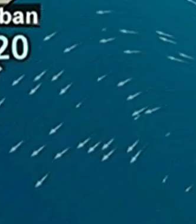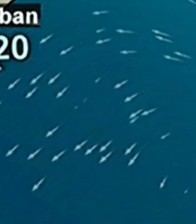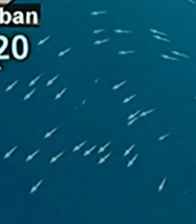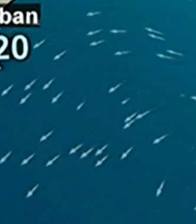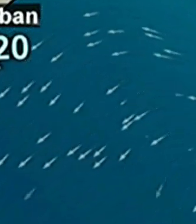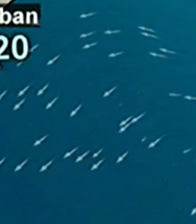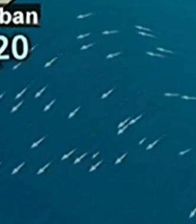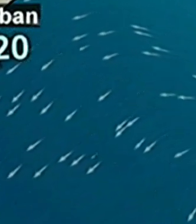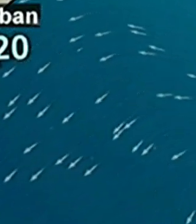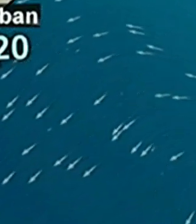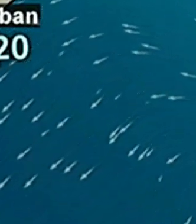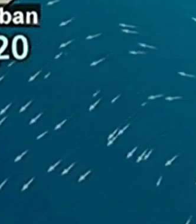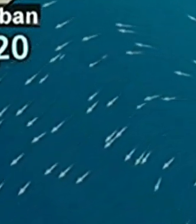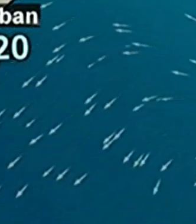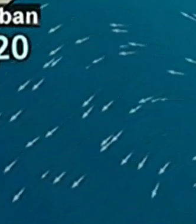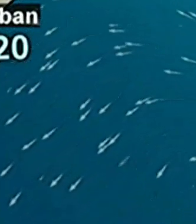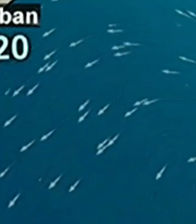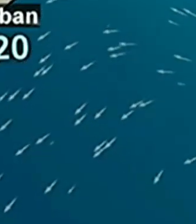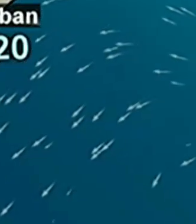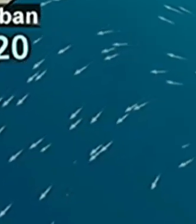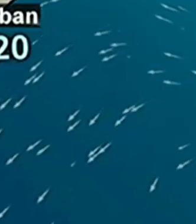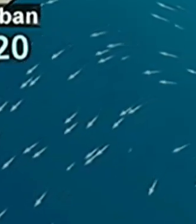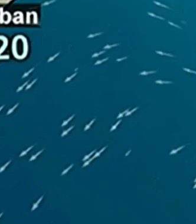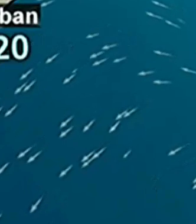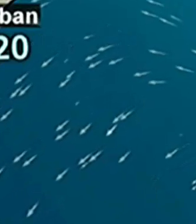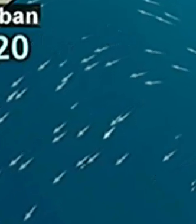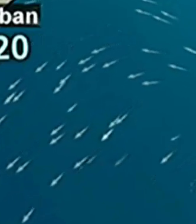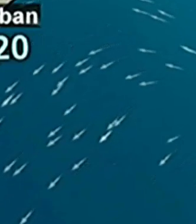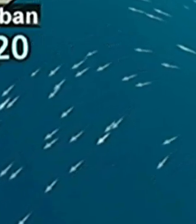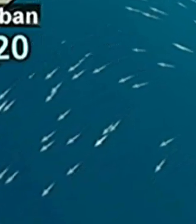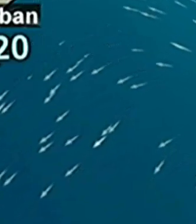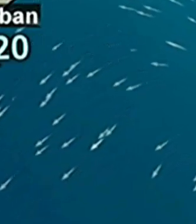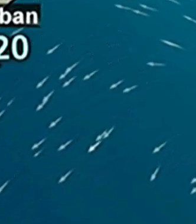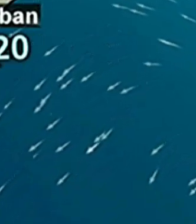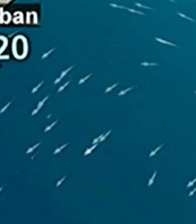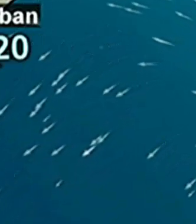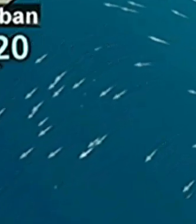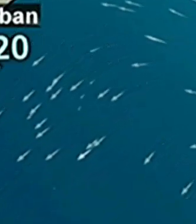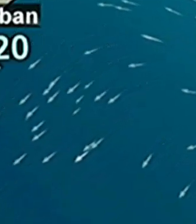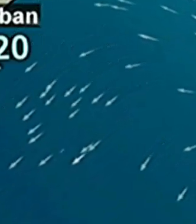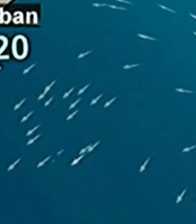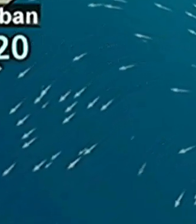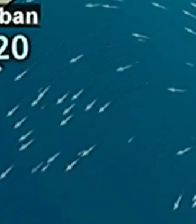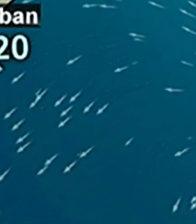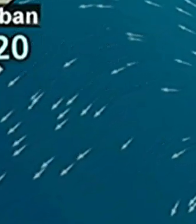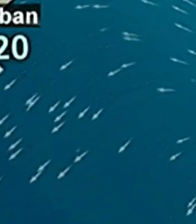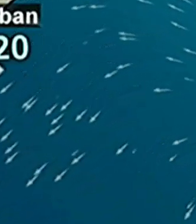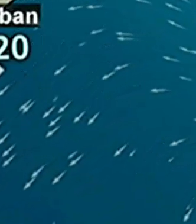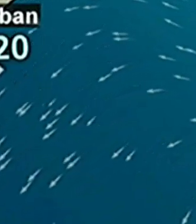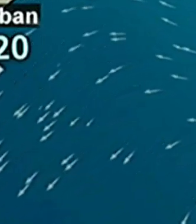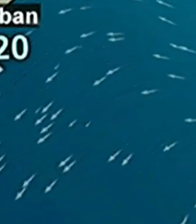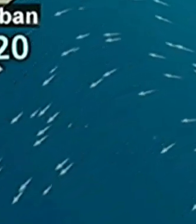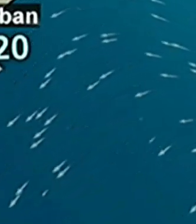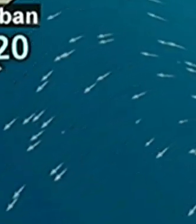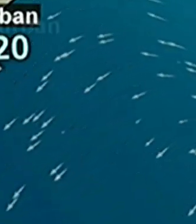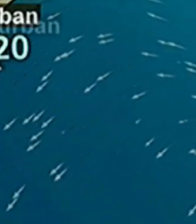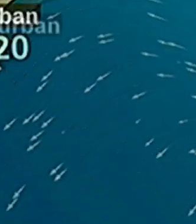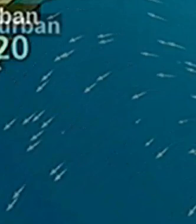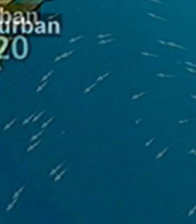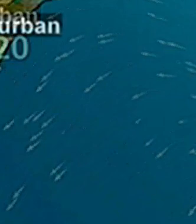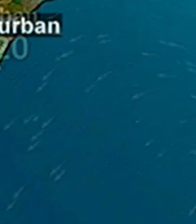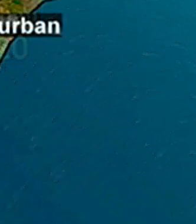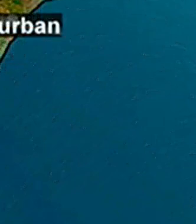sa ka di le gabotse ka bareng bja naga bjalo e fela go le ka dikarolong tša lebopong la ka borwa bjona le go ka Bohlabela bjalo re bona gabotsenyana fela kgonagalo tše dibotse tša dipula ka dikarolong